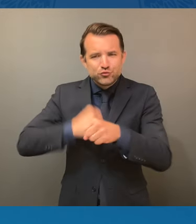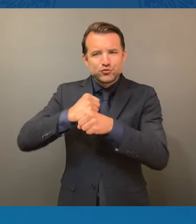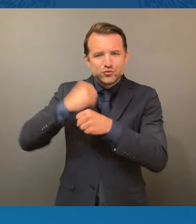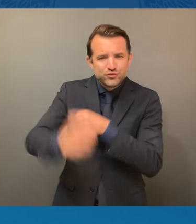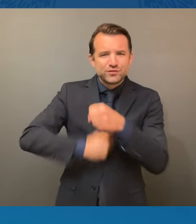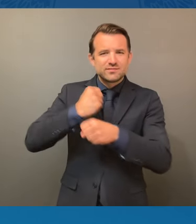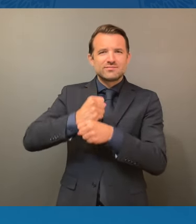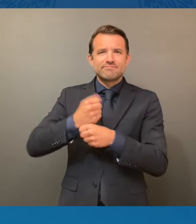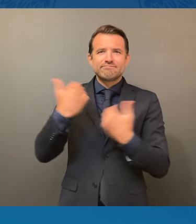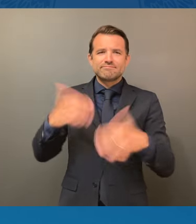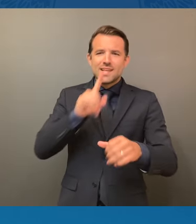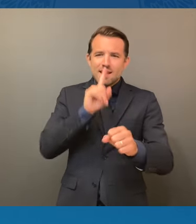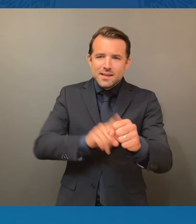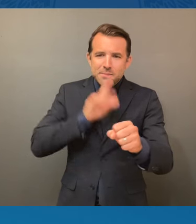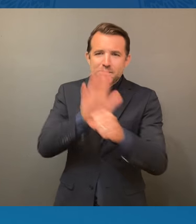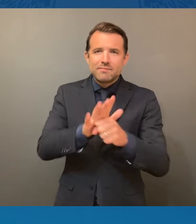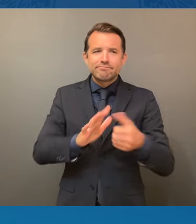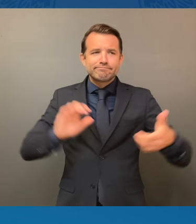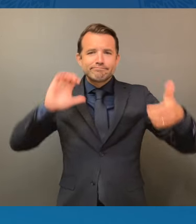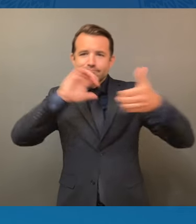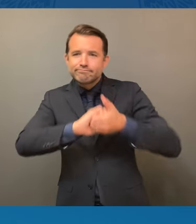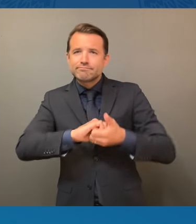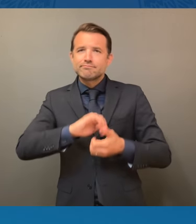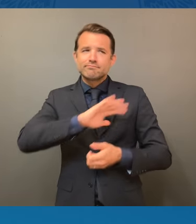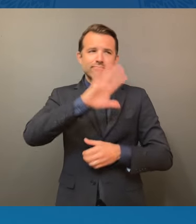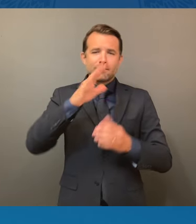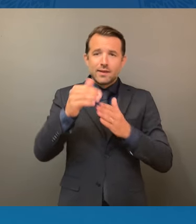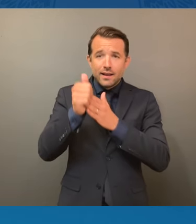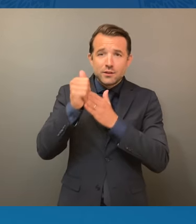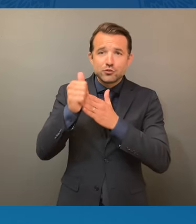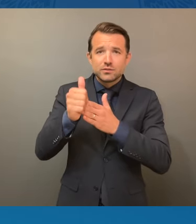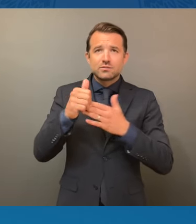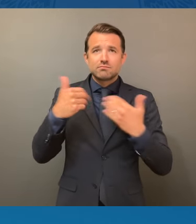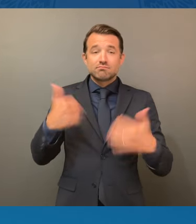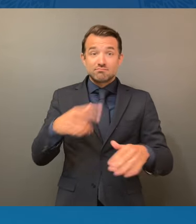and leadership. Yes.